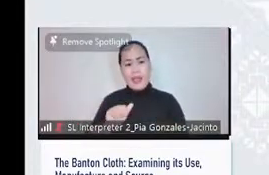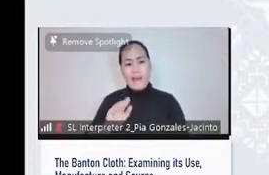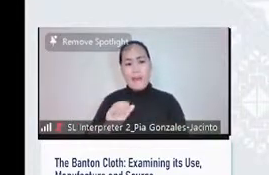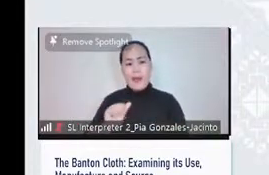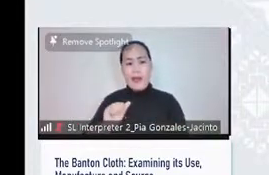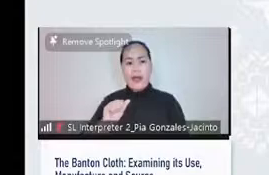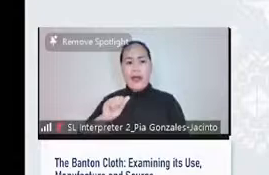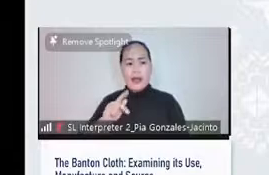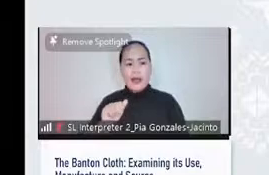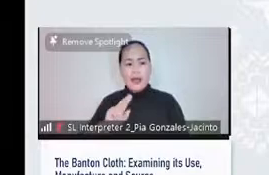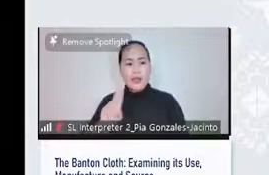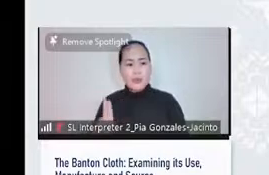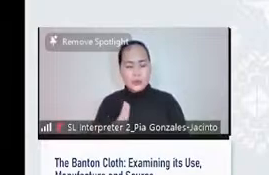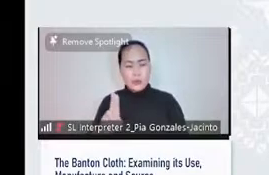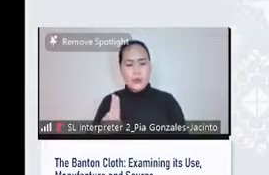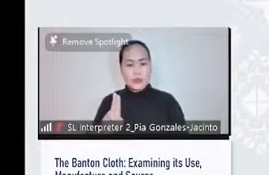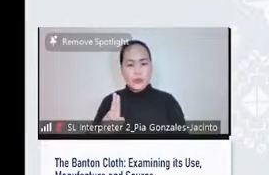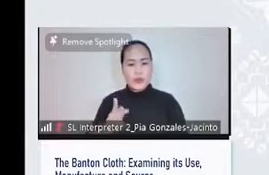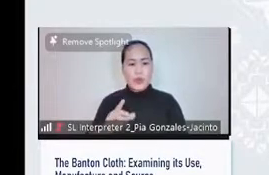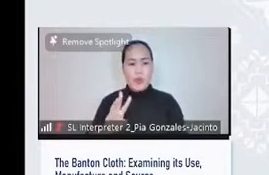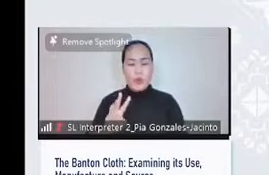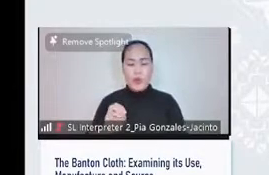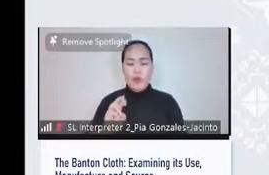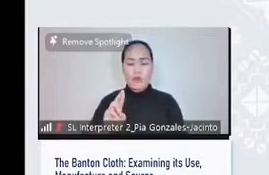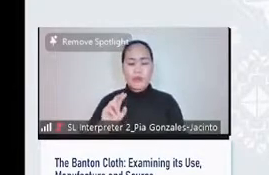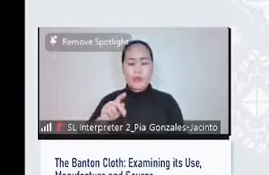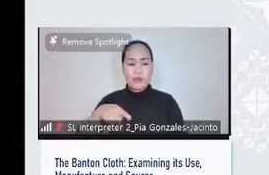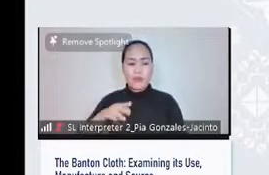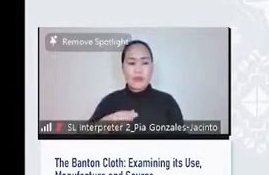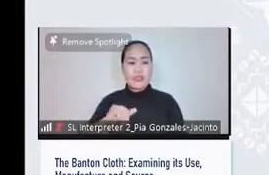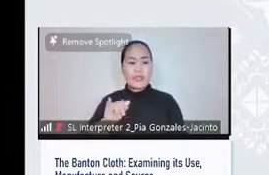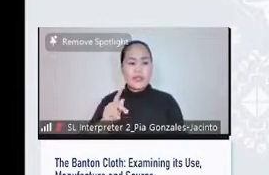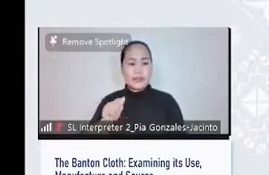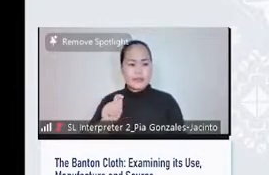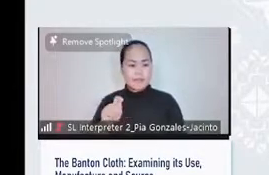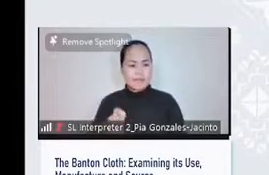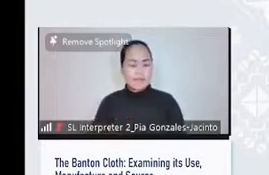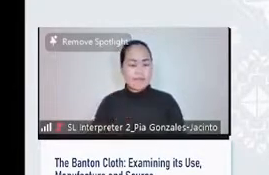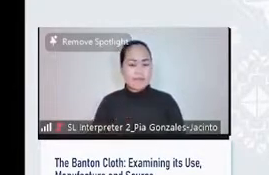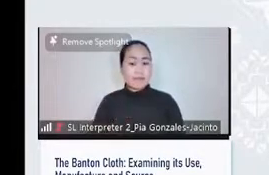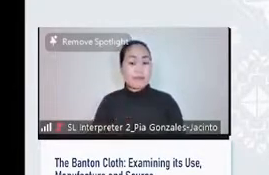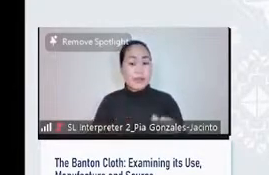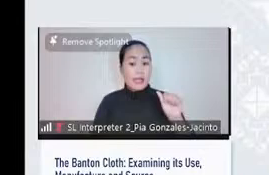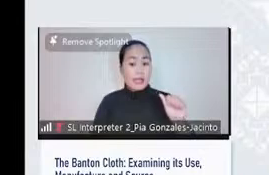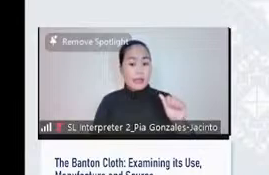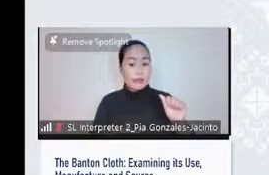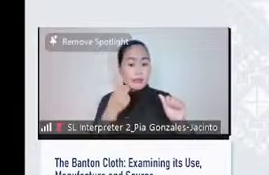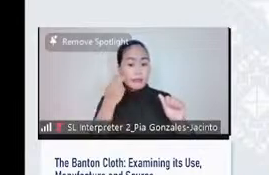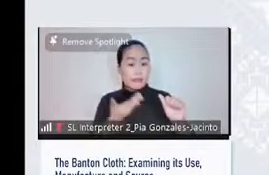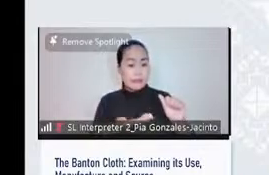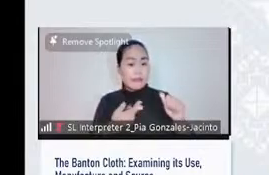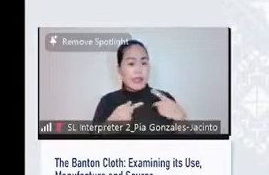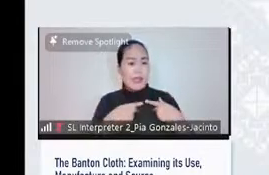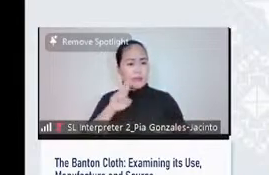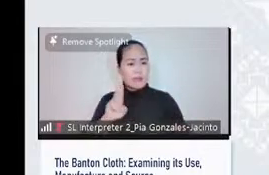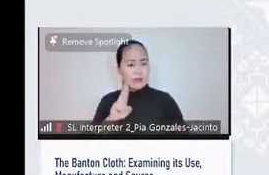with warp ikat. For fragment A, we have to look for samples of abaca woven cloth from Mindoro, Bicol of Panay